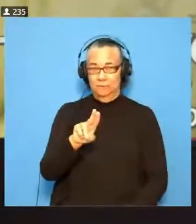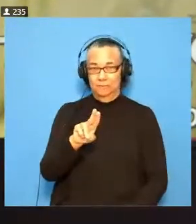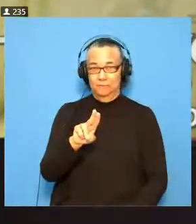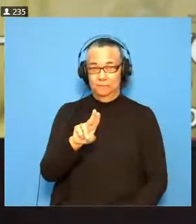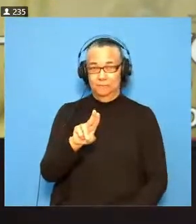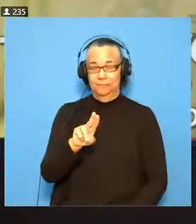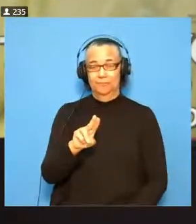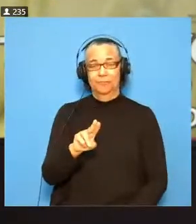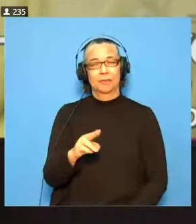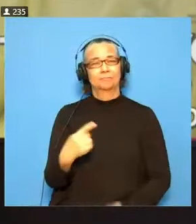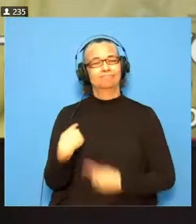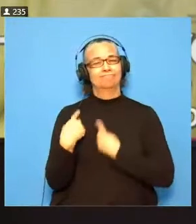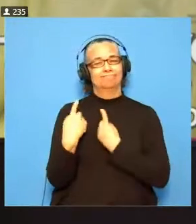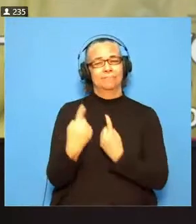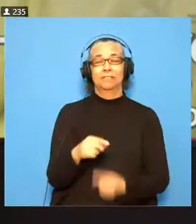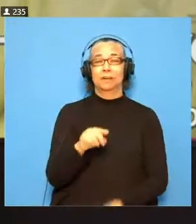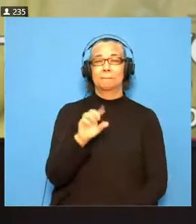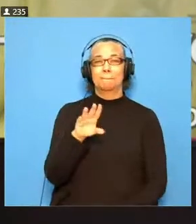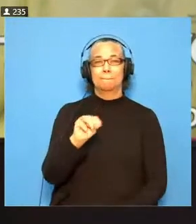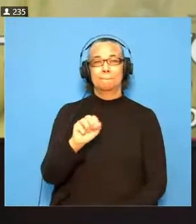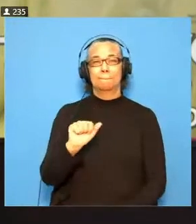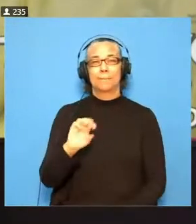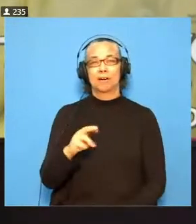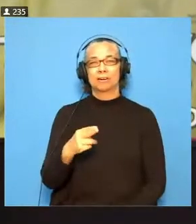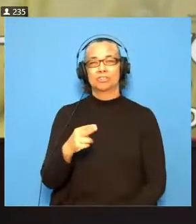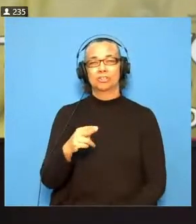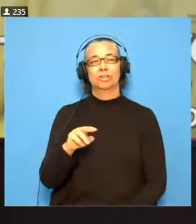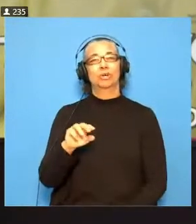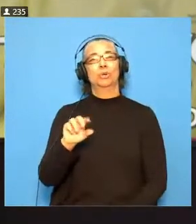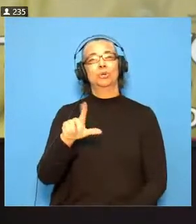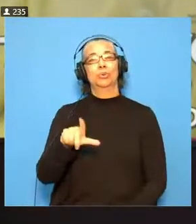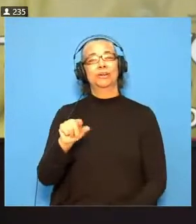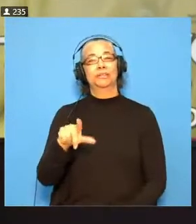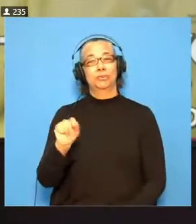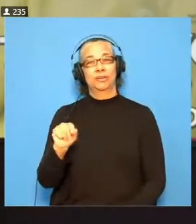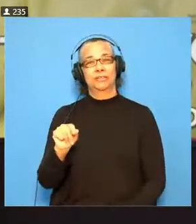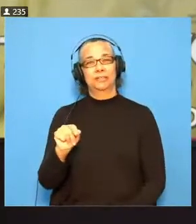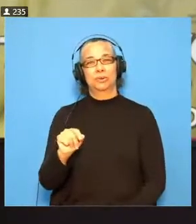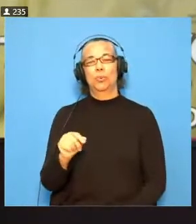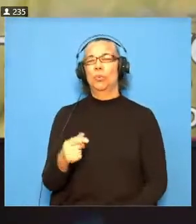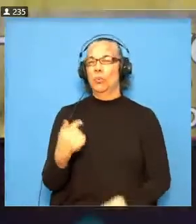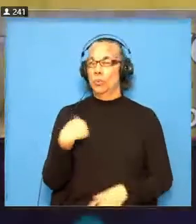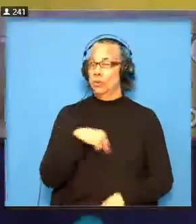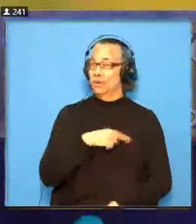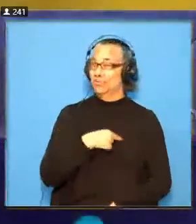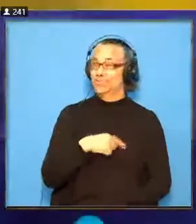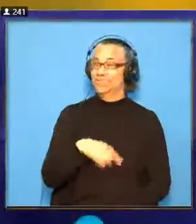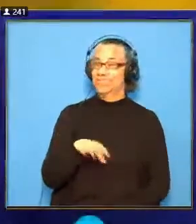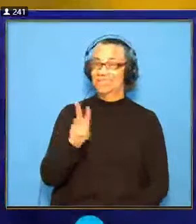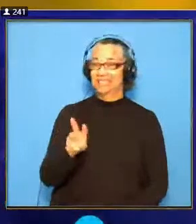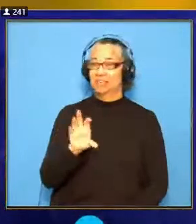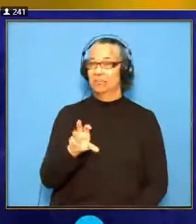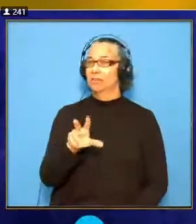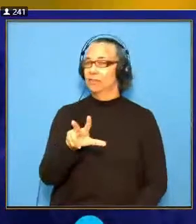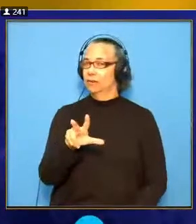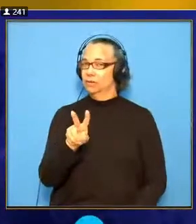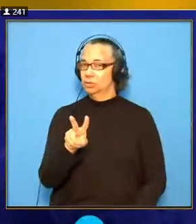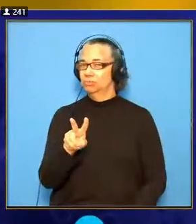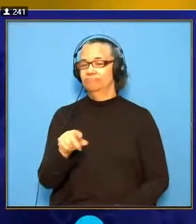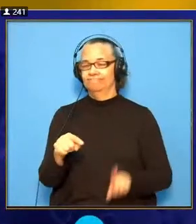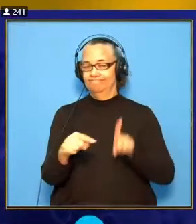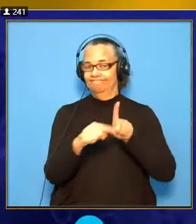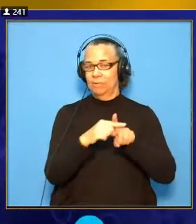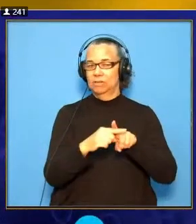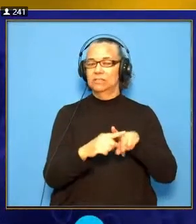of 2020, Bermuda has recorded 632 total confirmed cases of COVID-19. Out